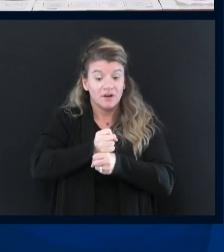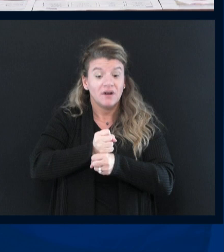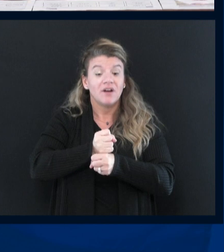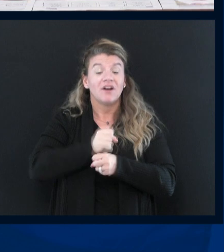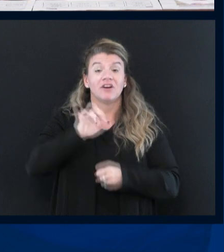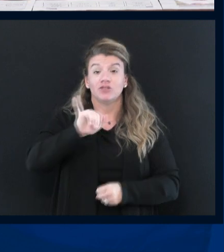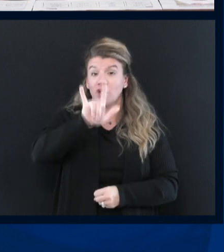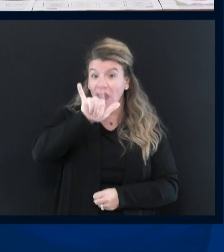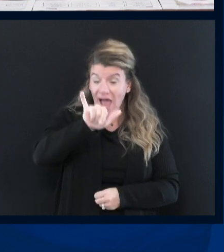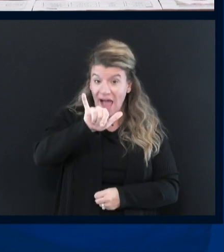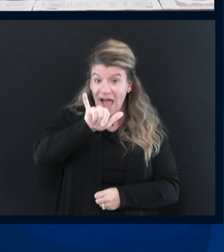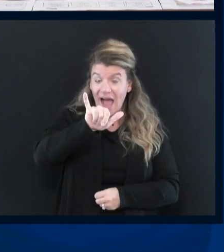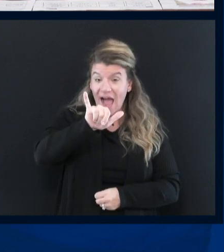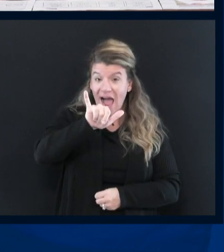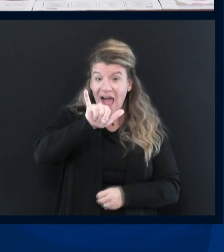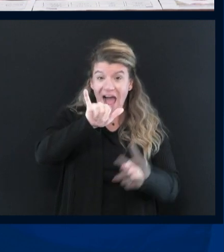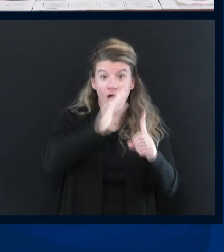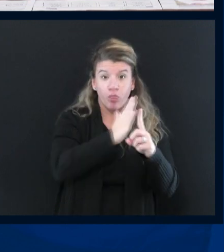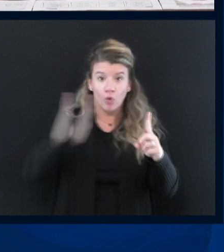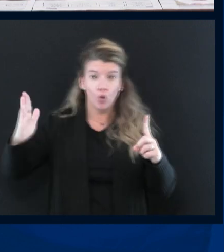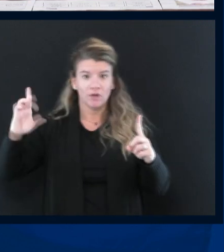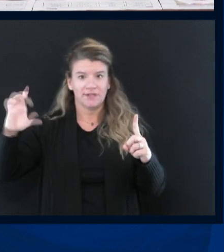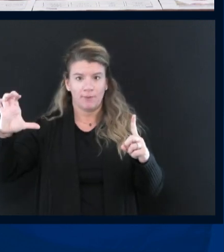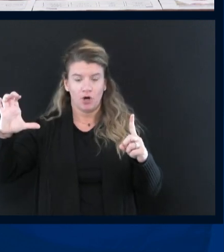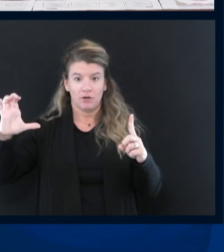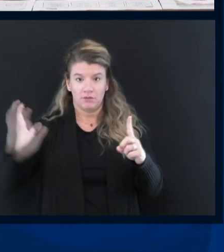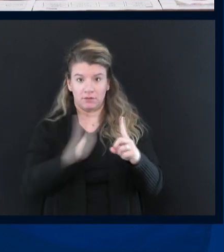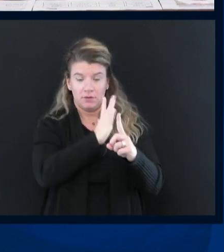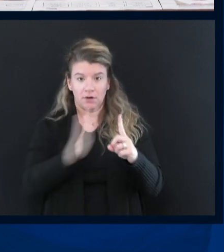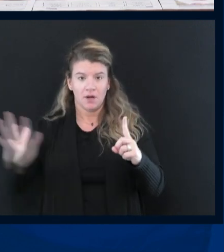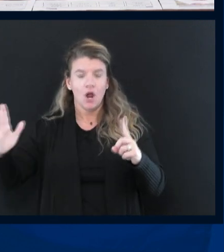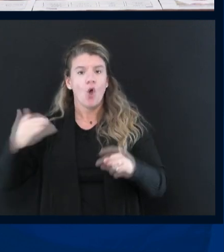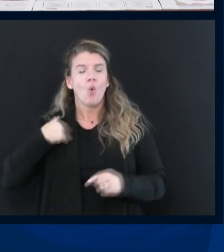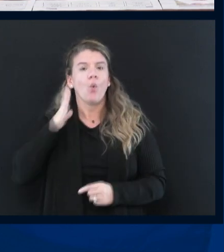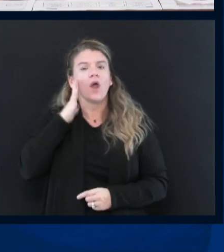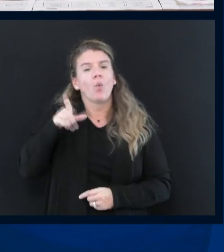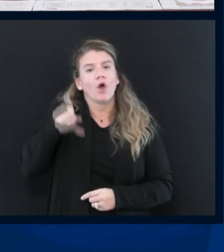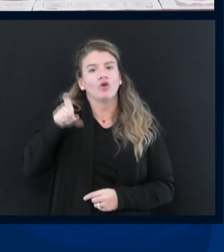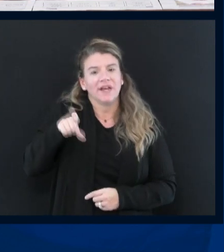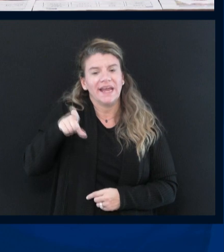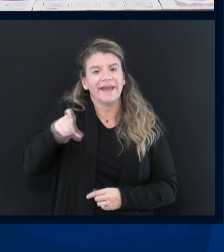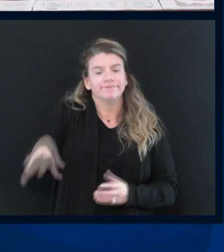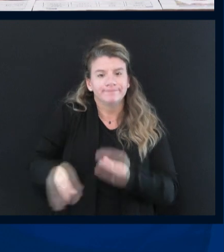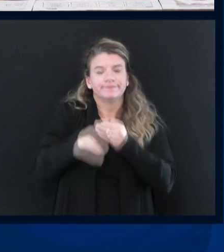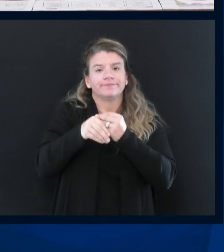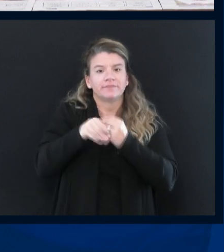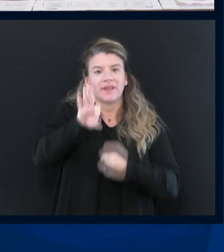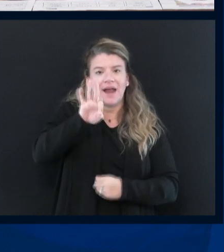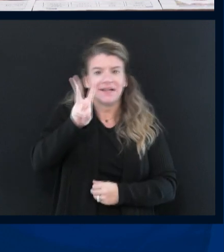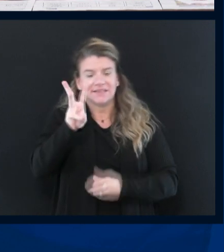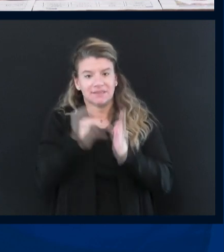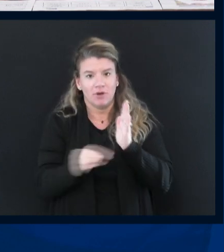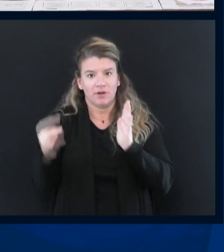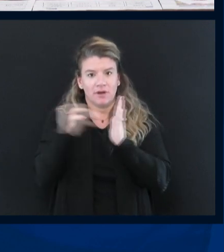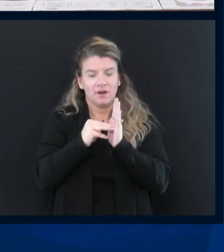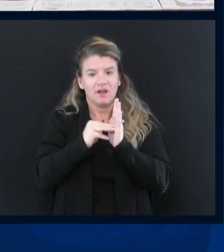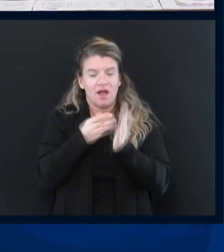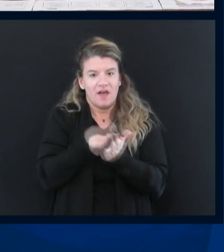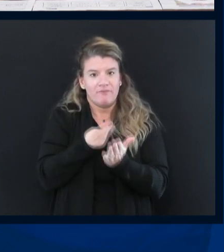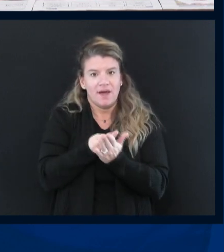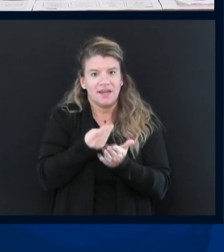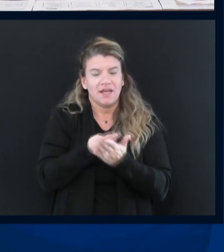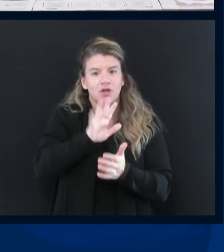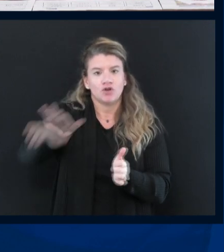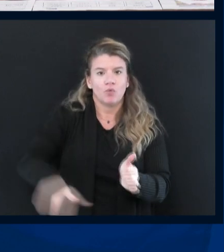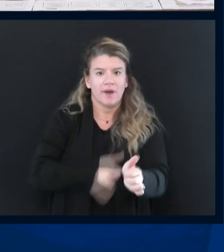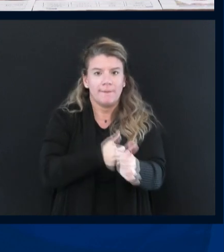from July through December, we will need another 96 million of reimbursements